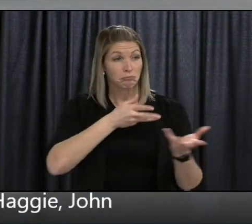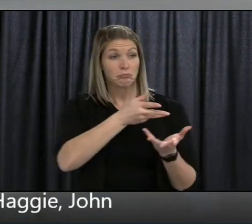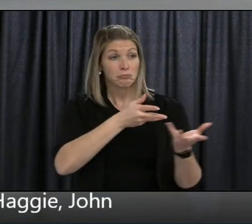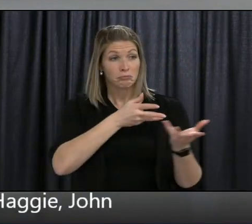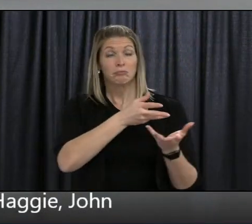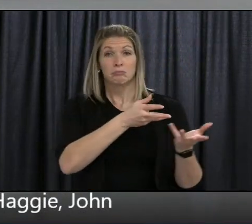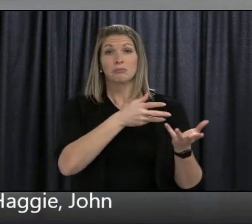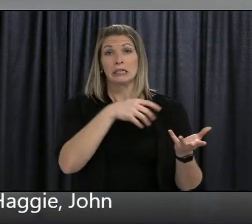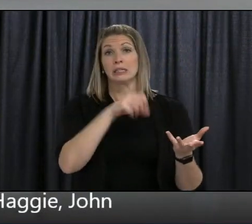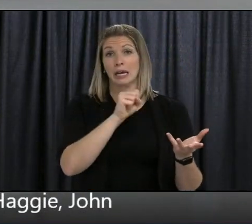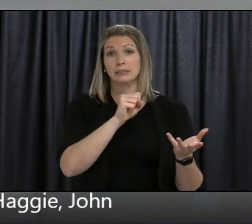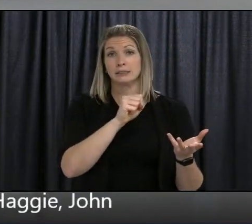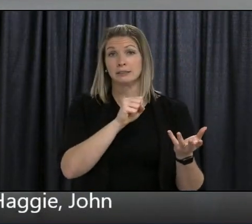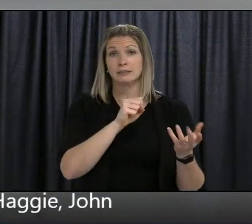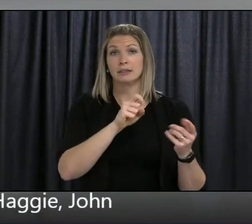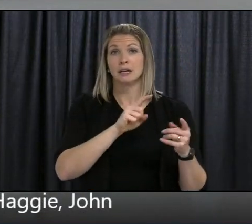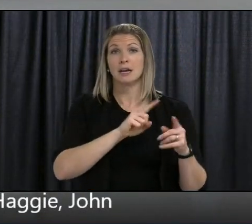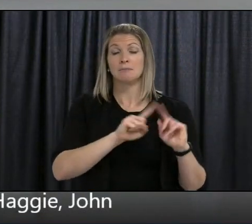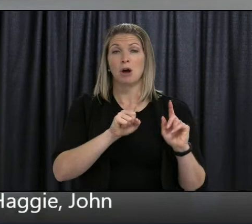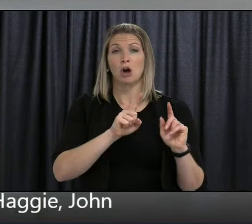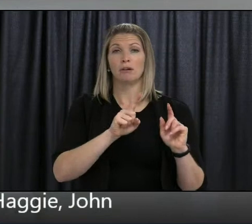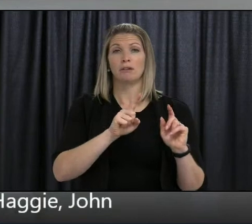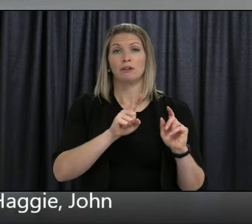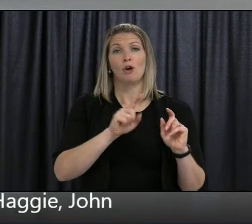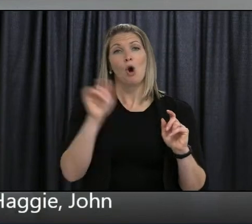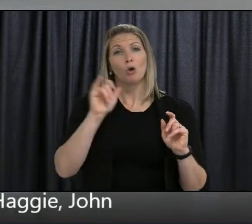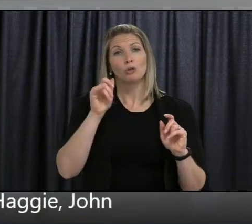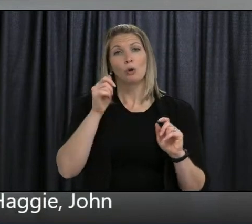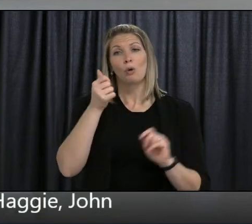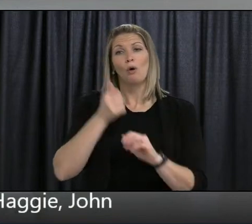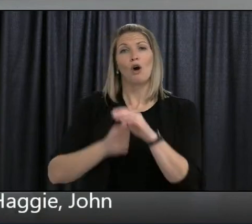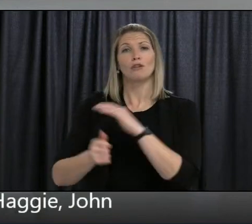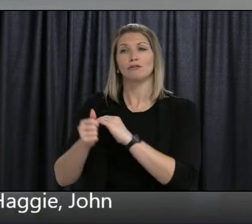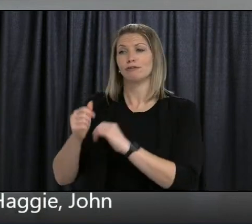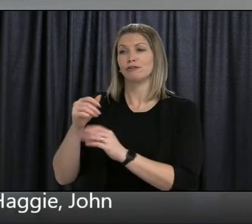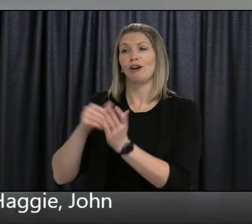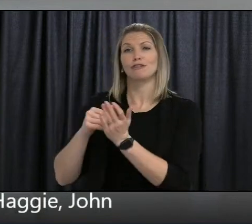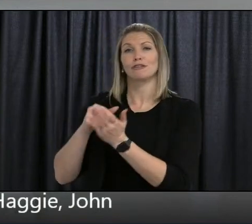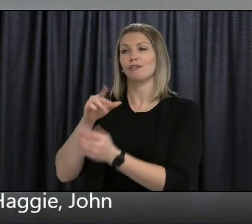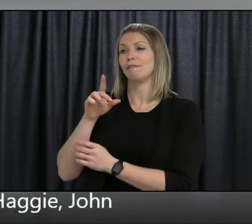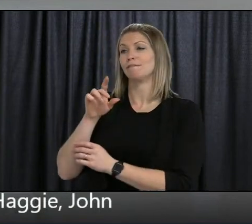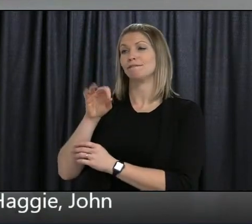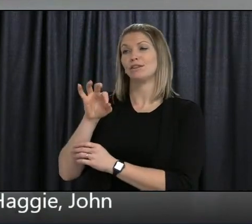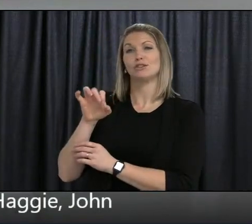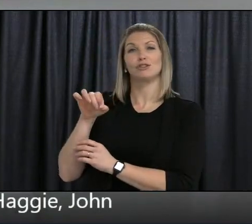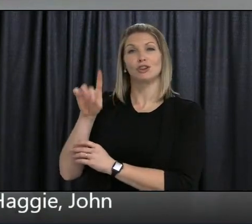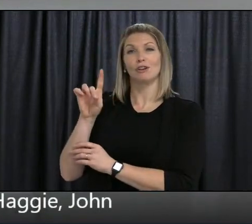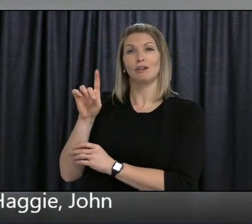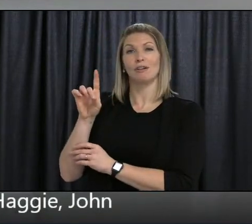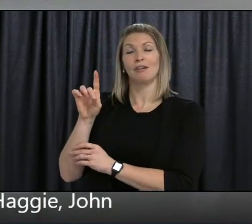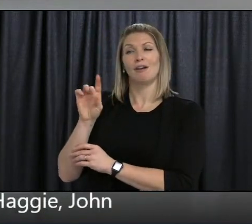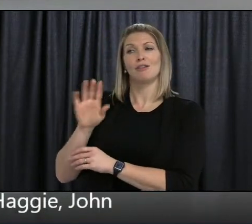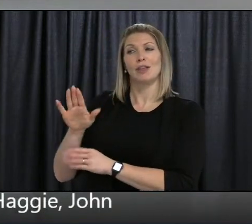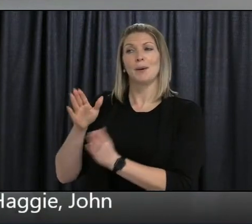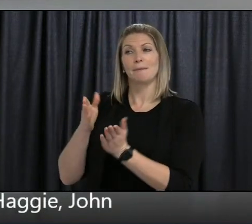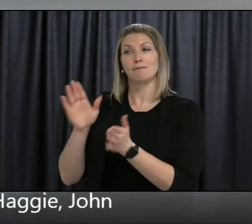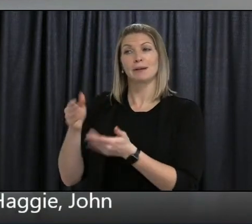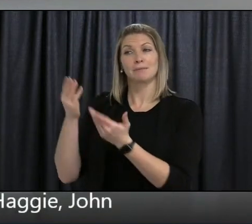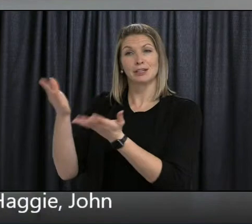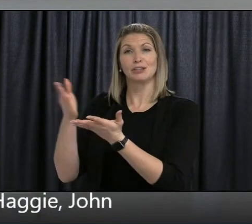to provide, through Dr. Fitzgerald's expertise, advice on public health views of what their plans might look